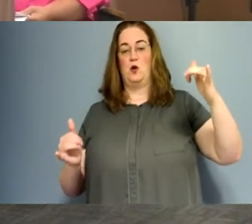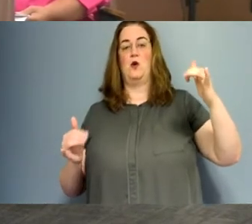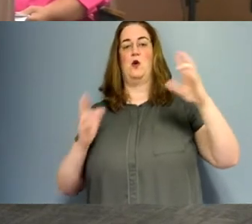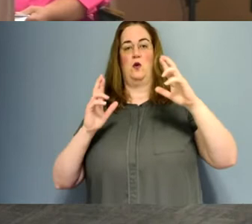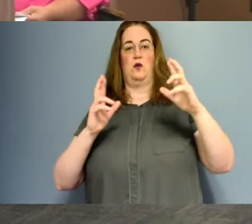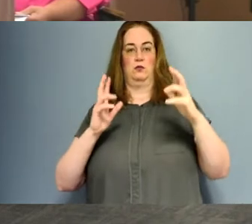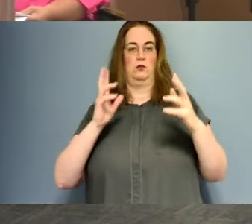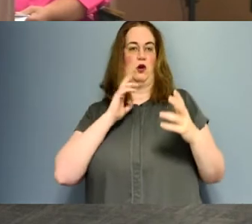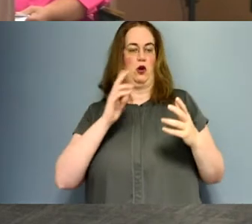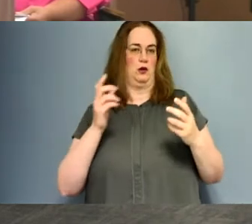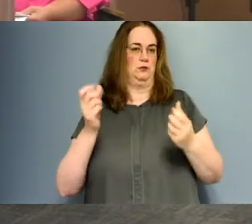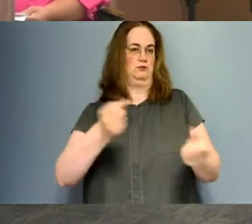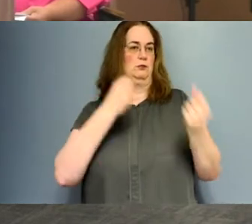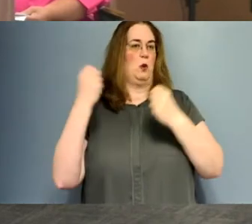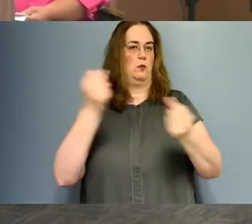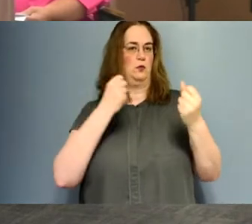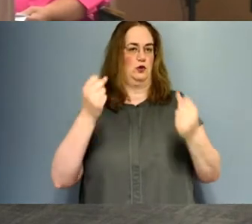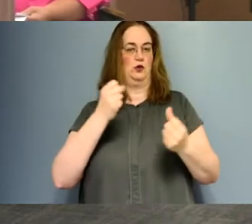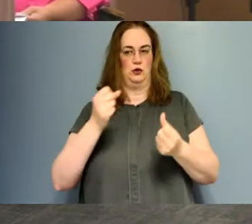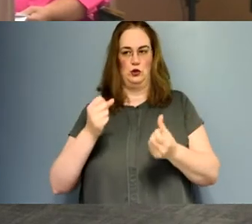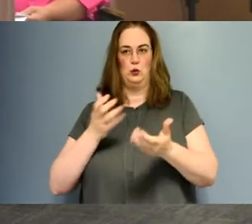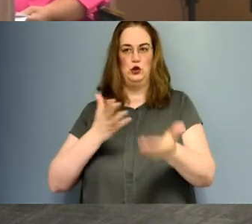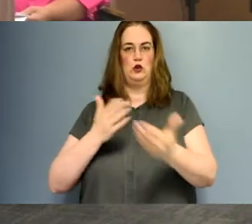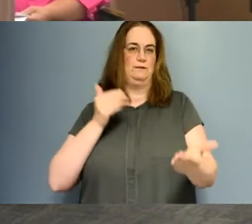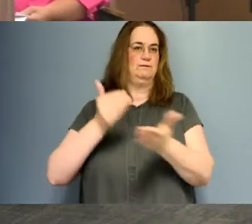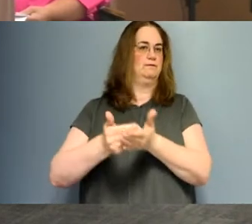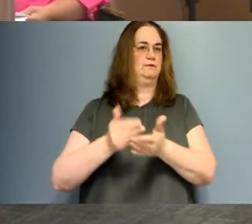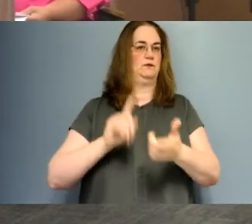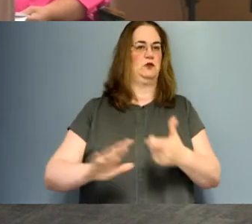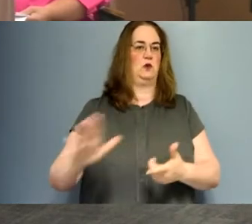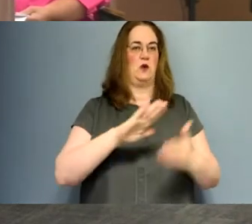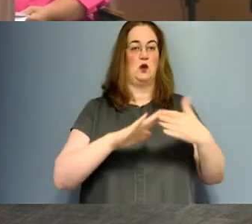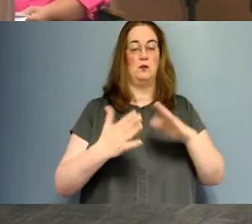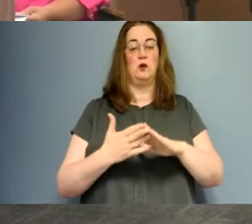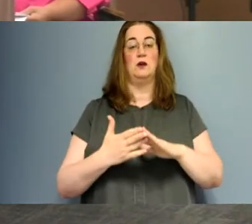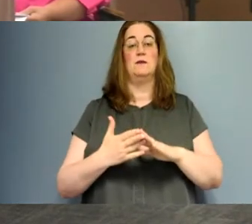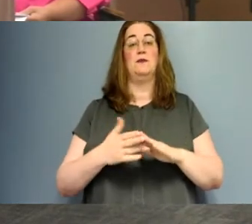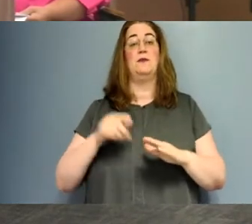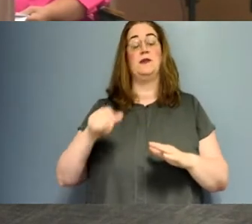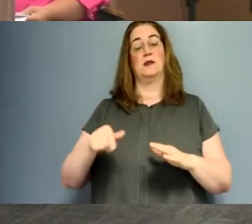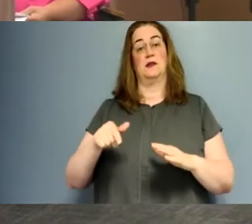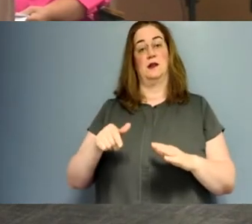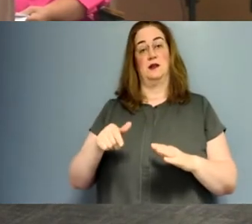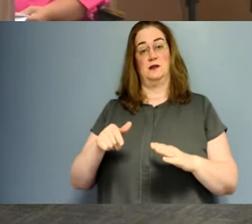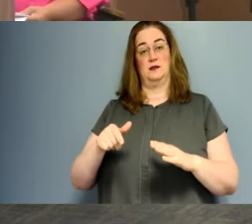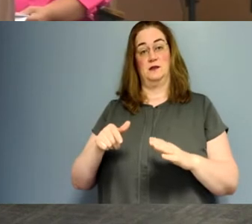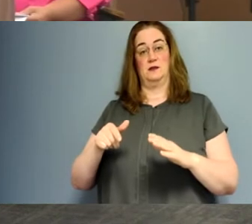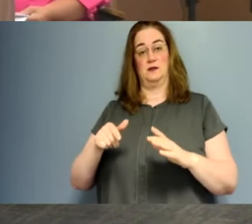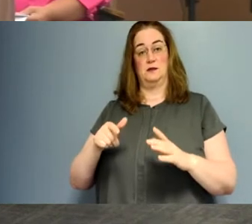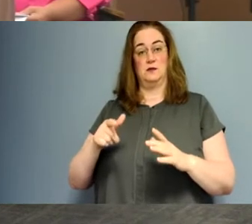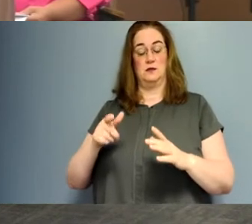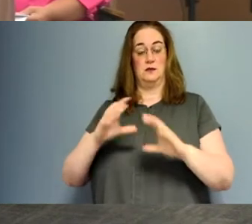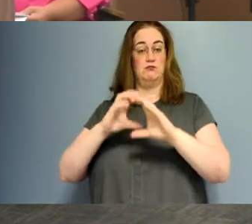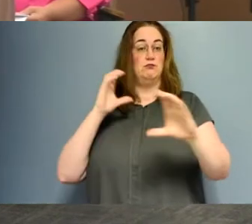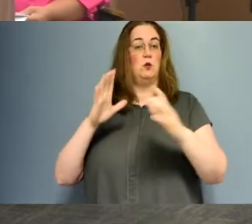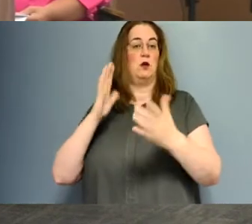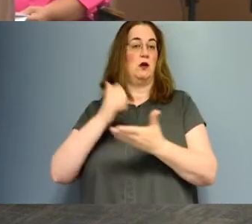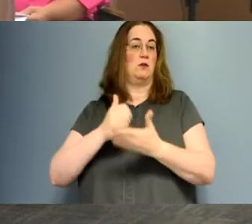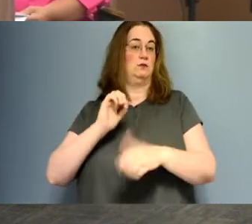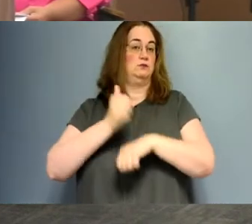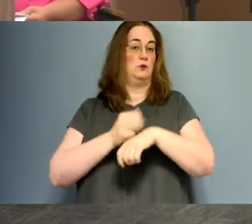mobile unit to serve more individuals in their community. This will allow us to do workshops,